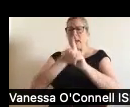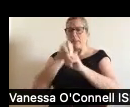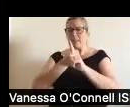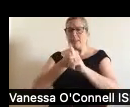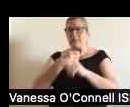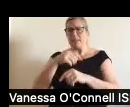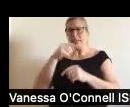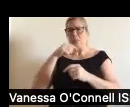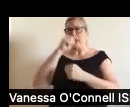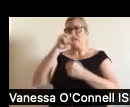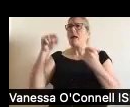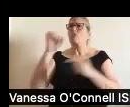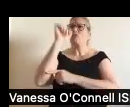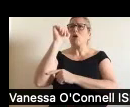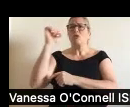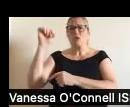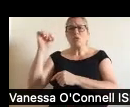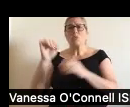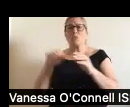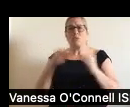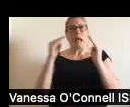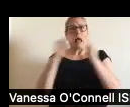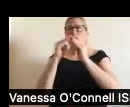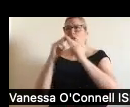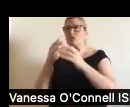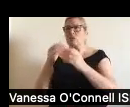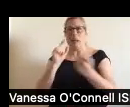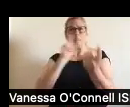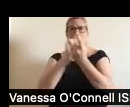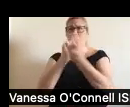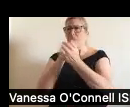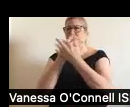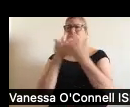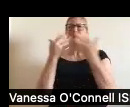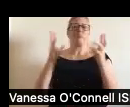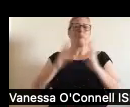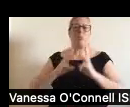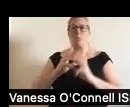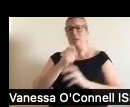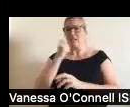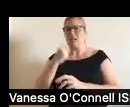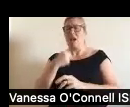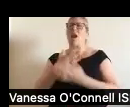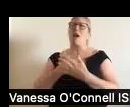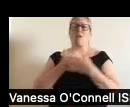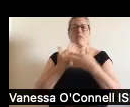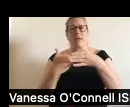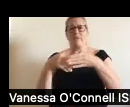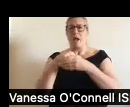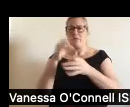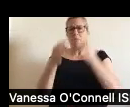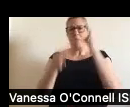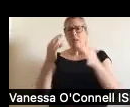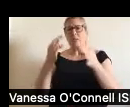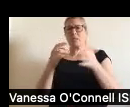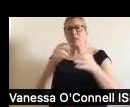they encountered hundreds of women that had said to them, I'd really love to get involved in politics. I want to